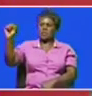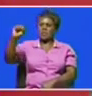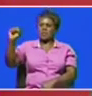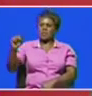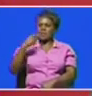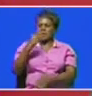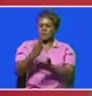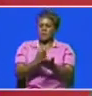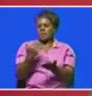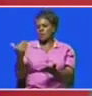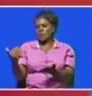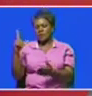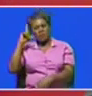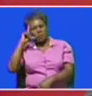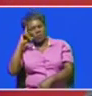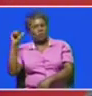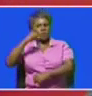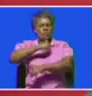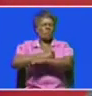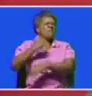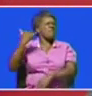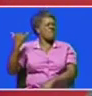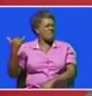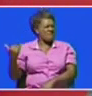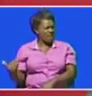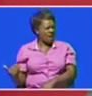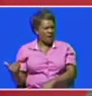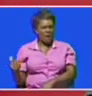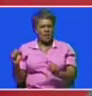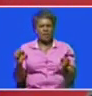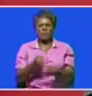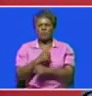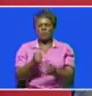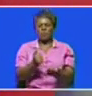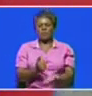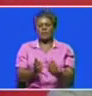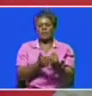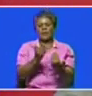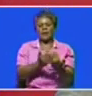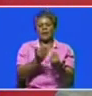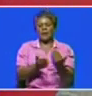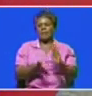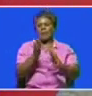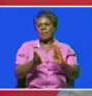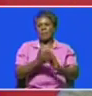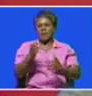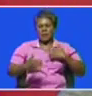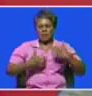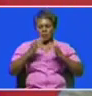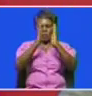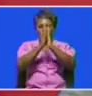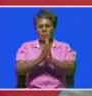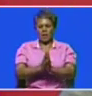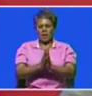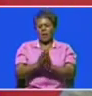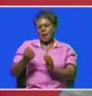some of the pupils entering boarding school are too young to meaningfully respond to emergencies. The PS spoke at an emotional memorial service for the